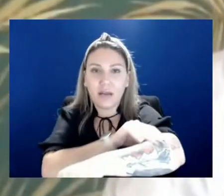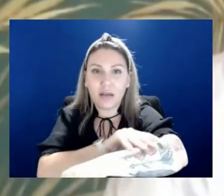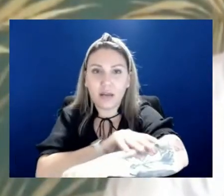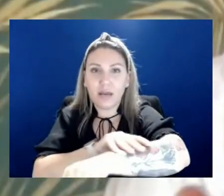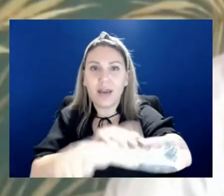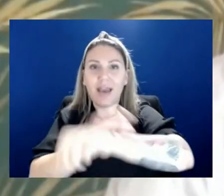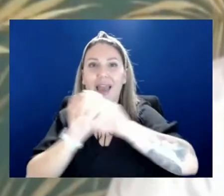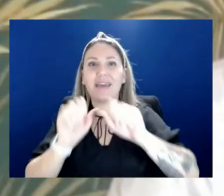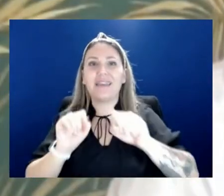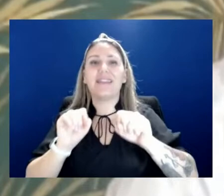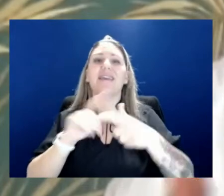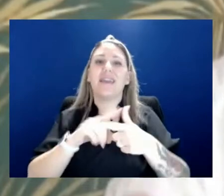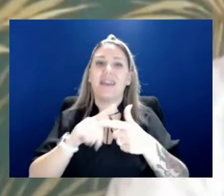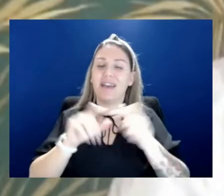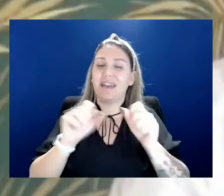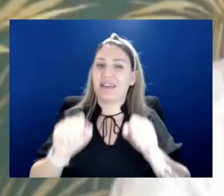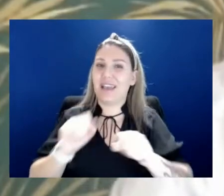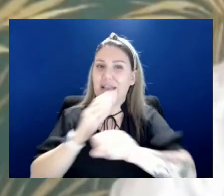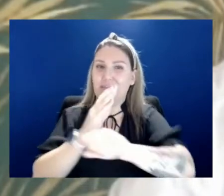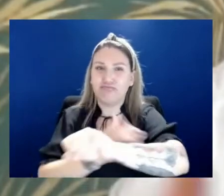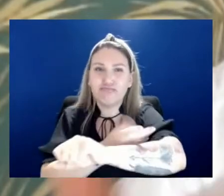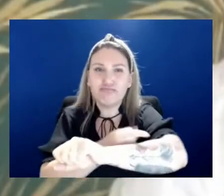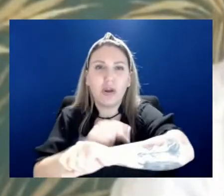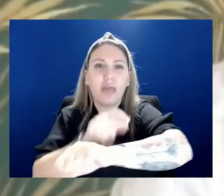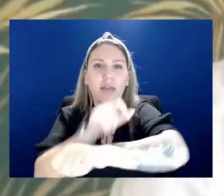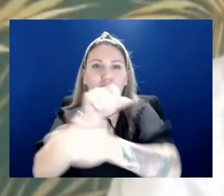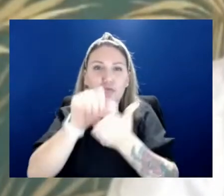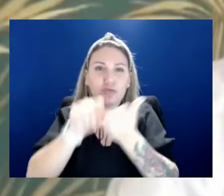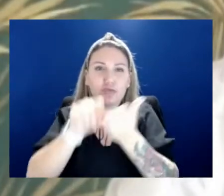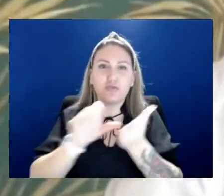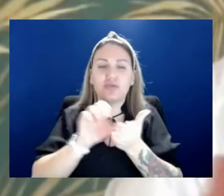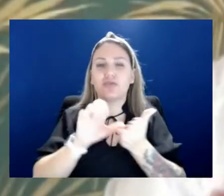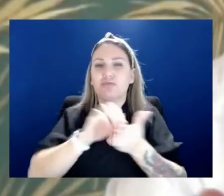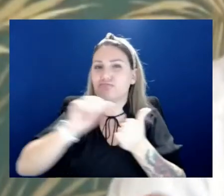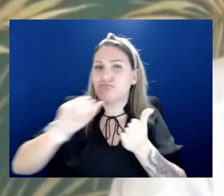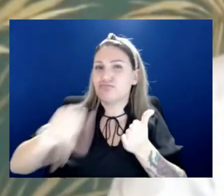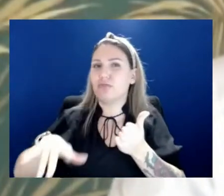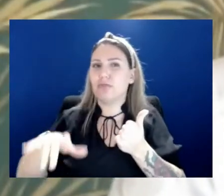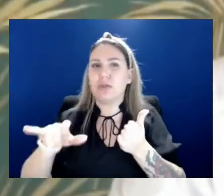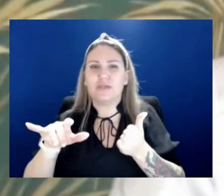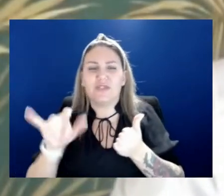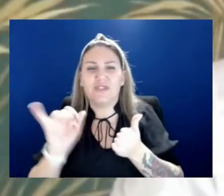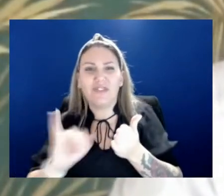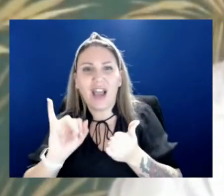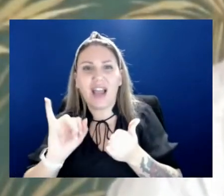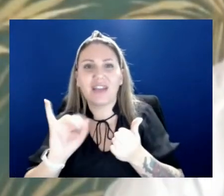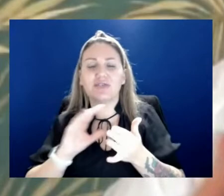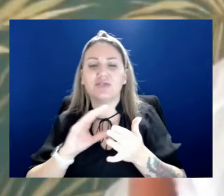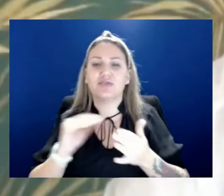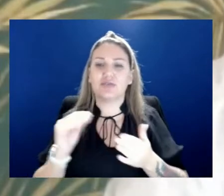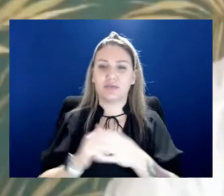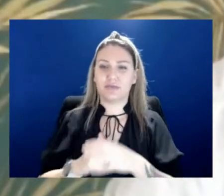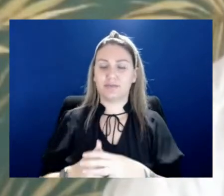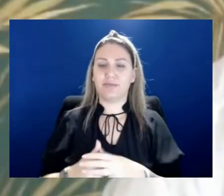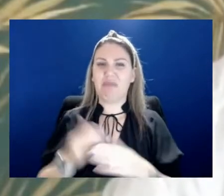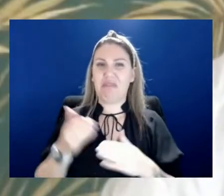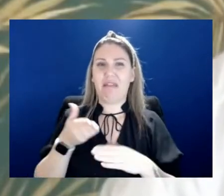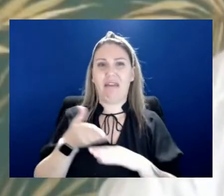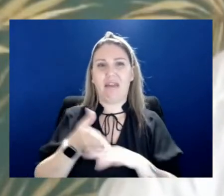surgery. It's remove pus and exudate. When it's a lot of exudate after some